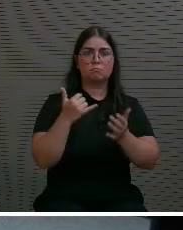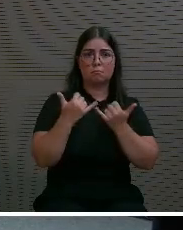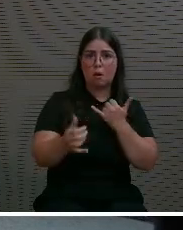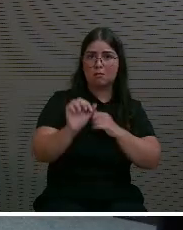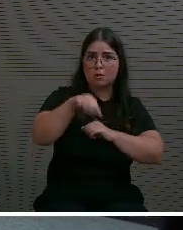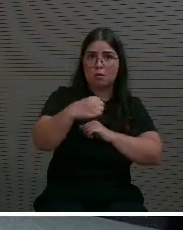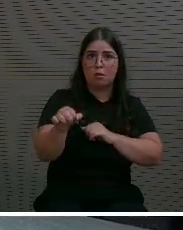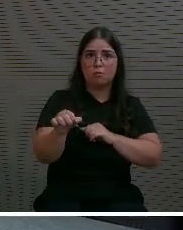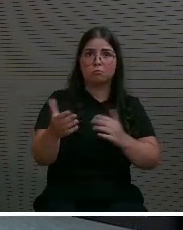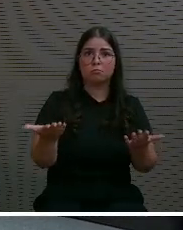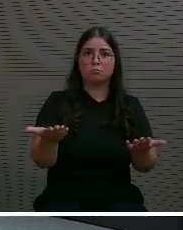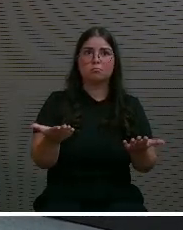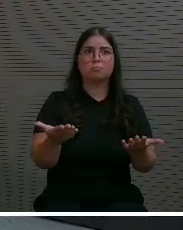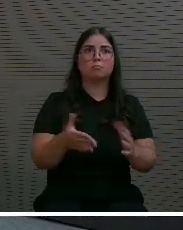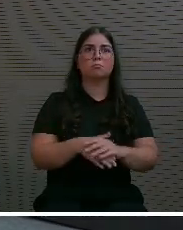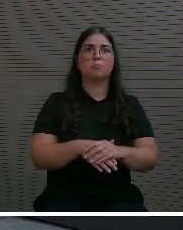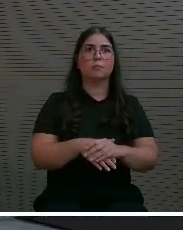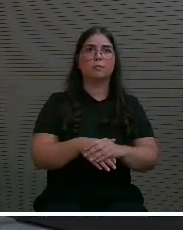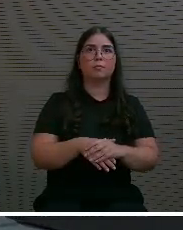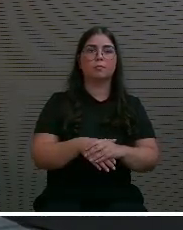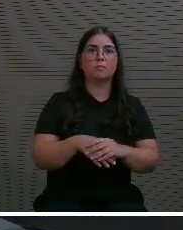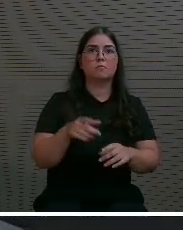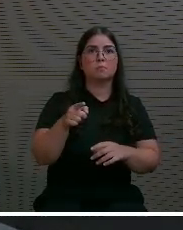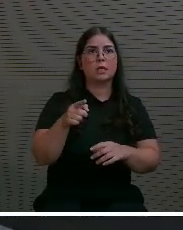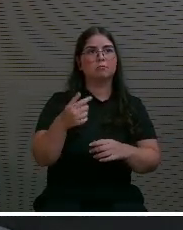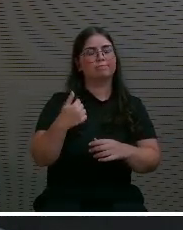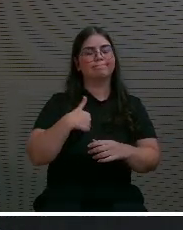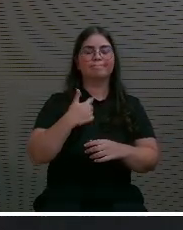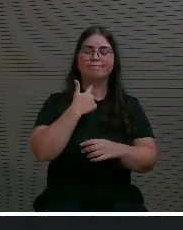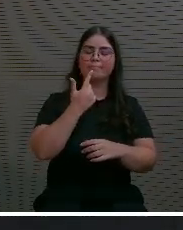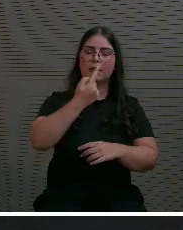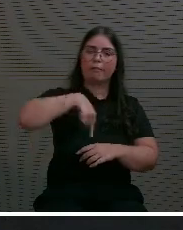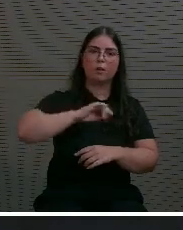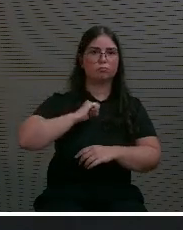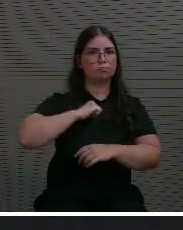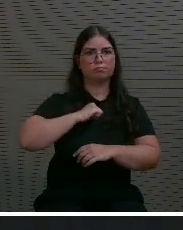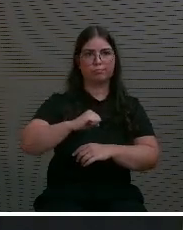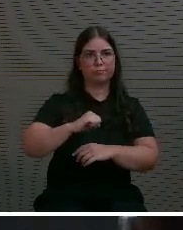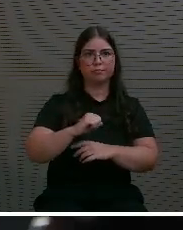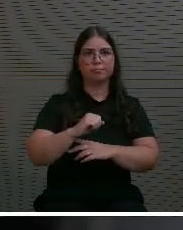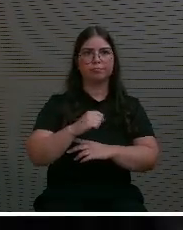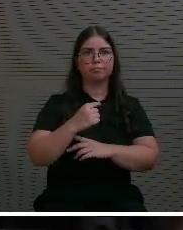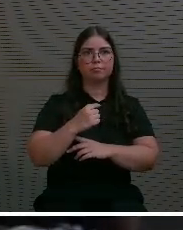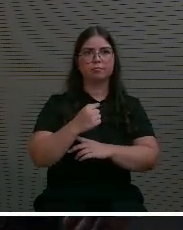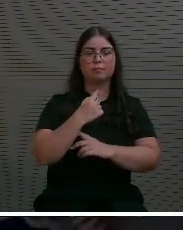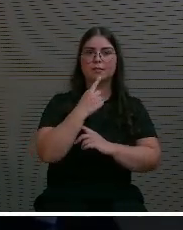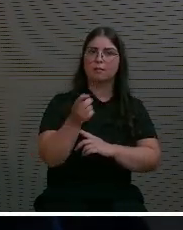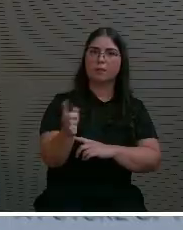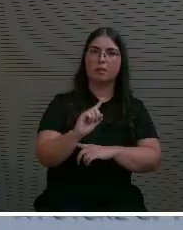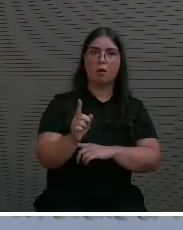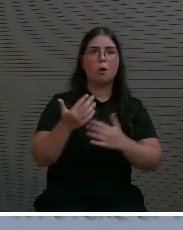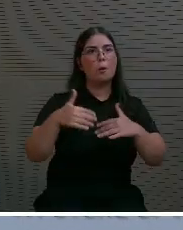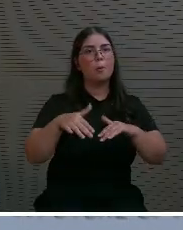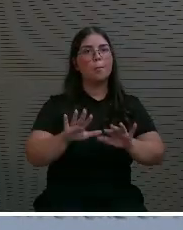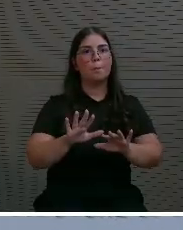come out and say, well, the science has been done, and we now know that this is safe. And why do